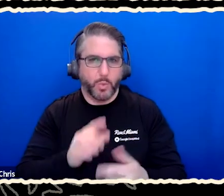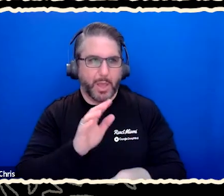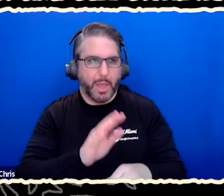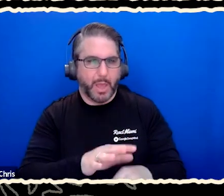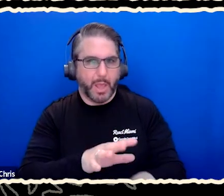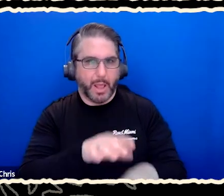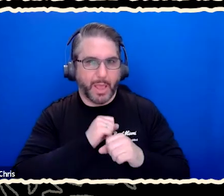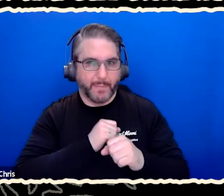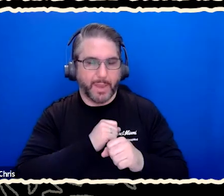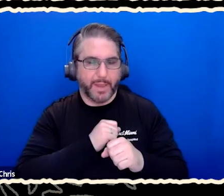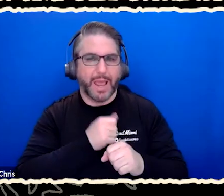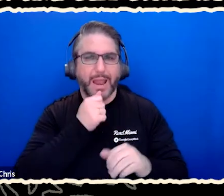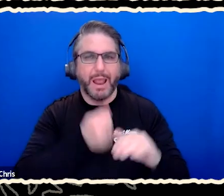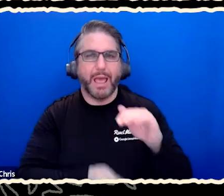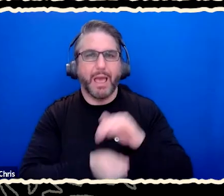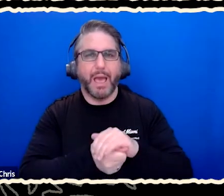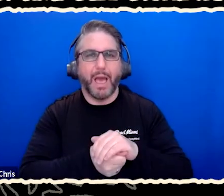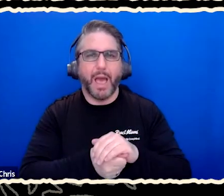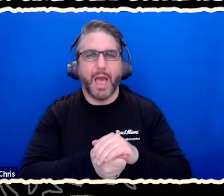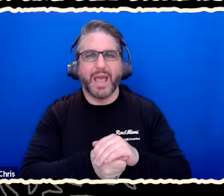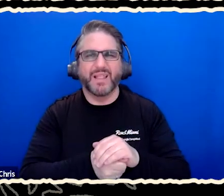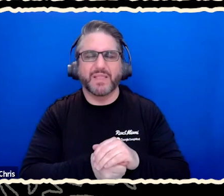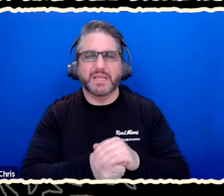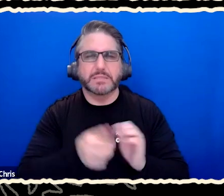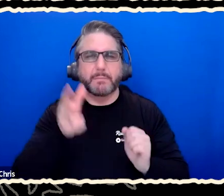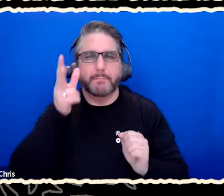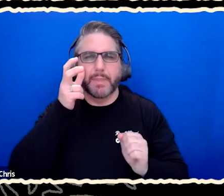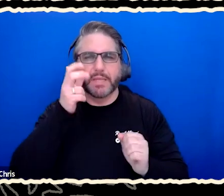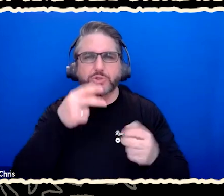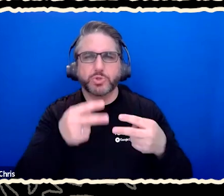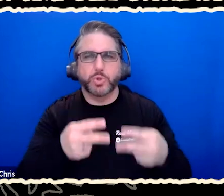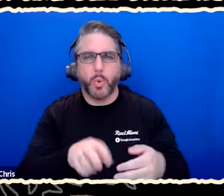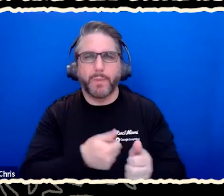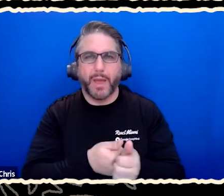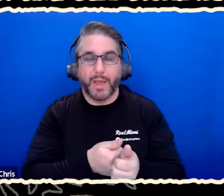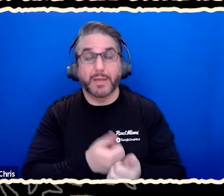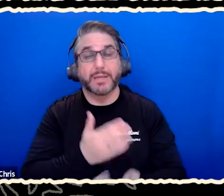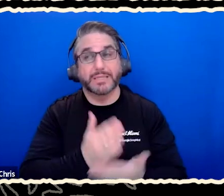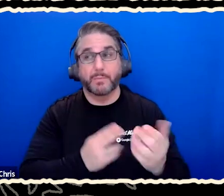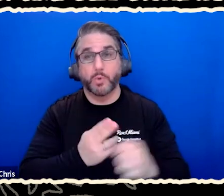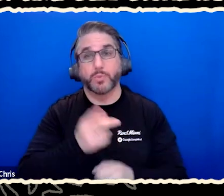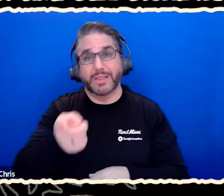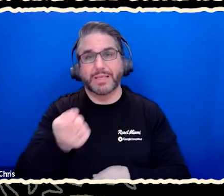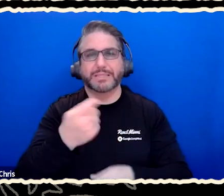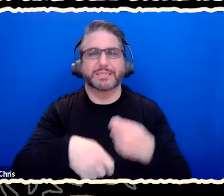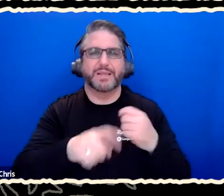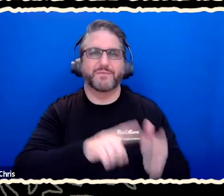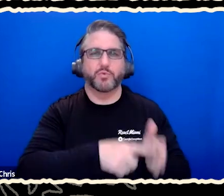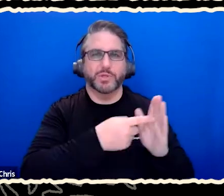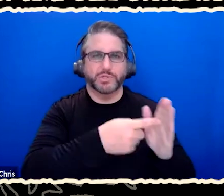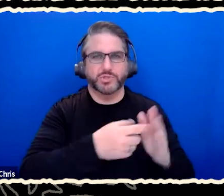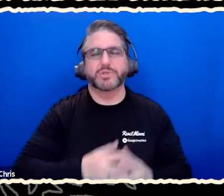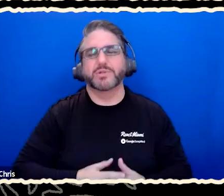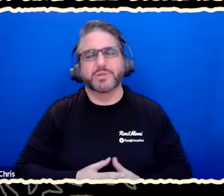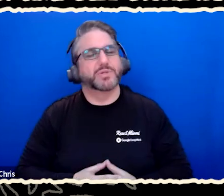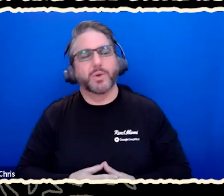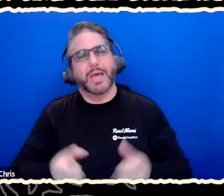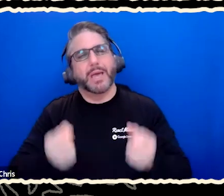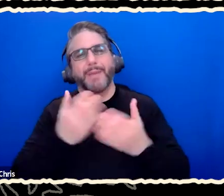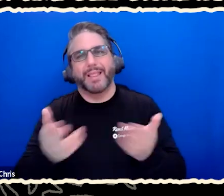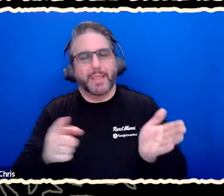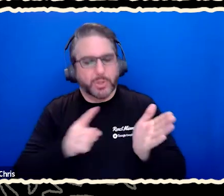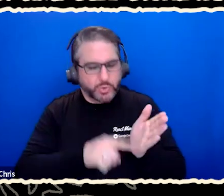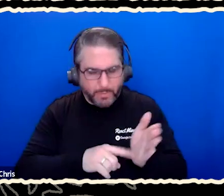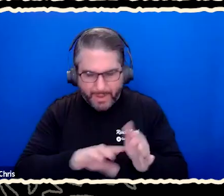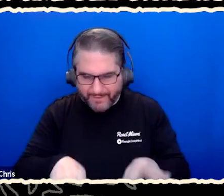code behind it. And some people might use this one instead of the original. So yeah, lots of things to mind when it comes to